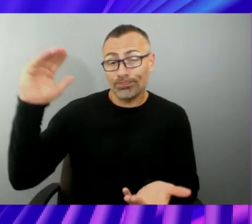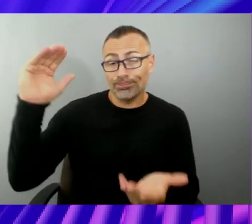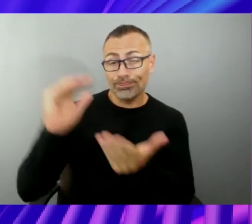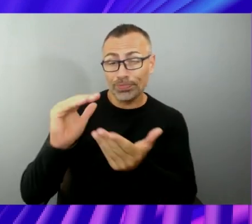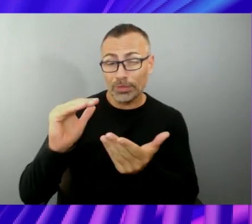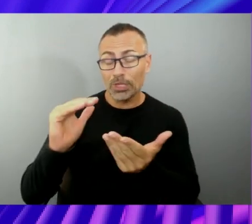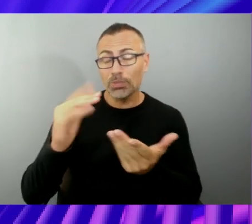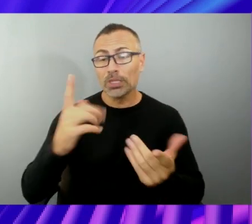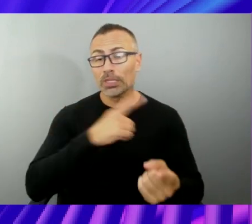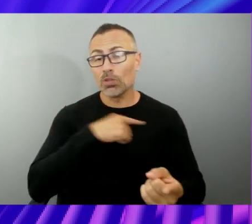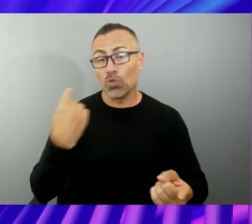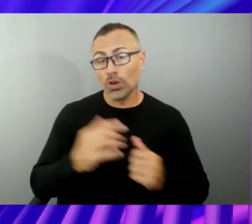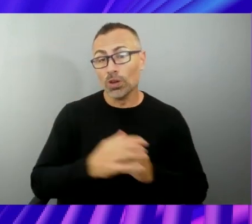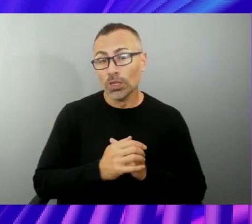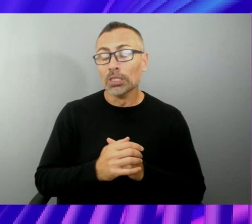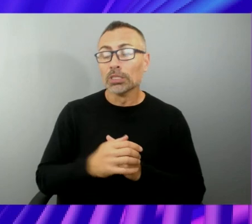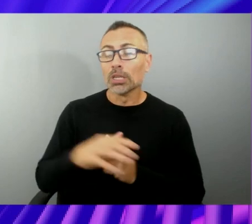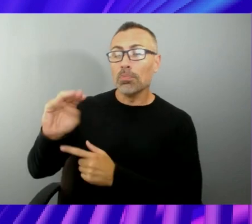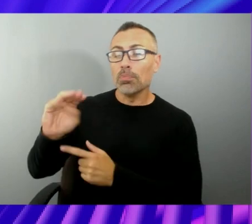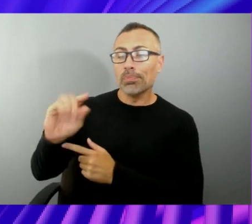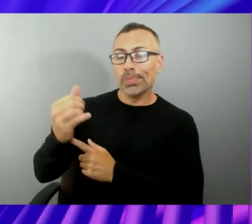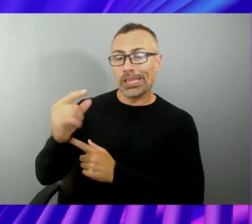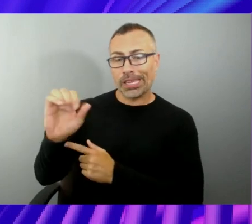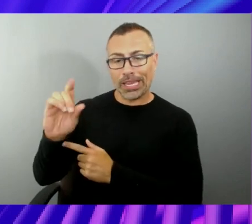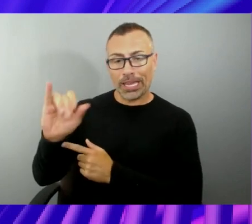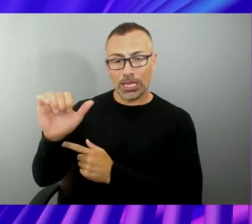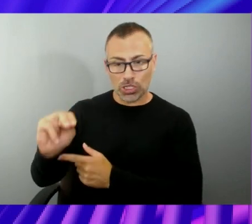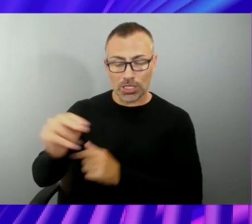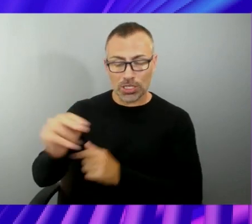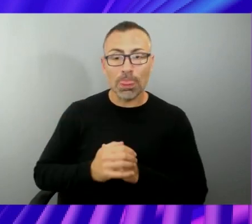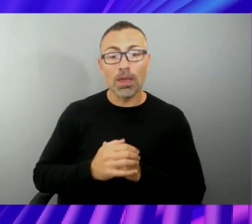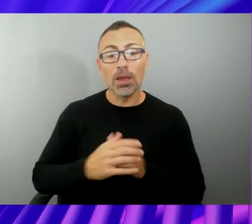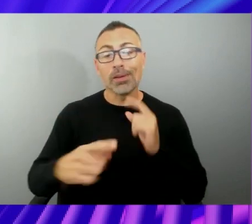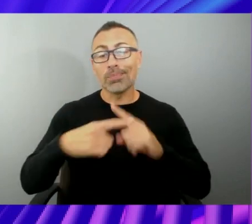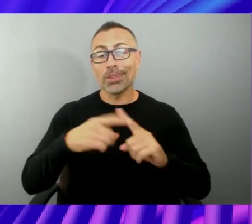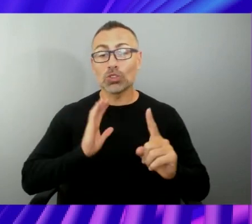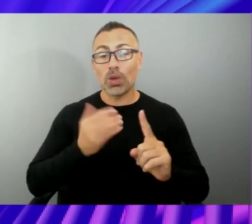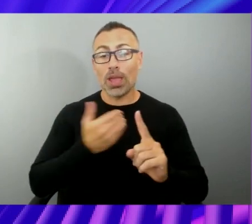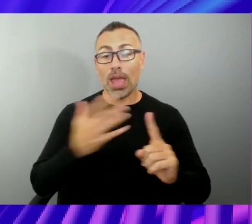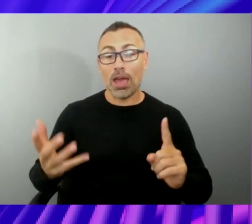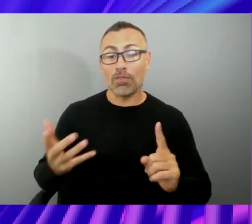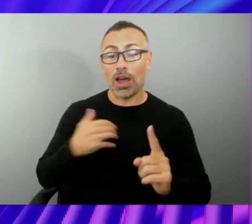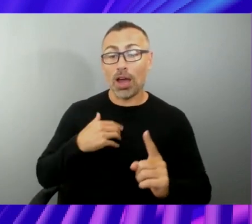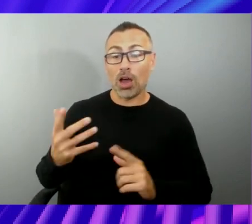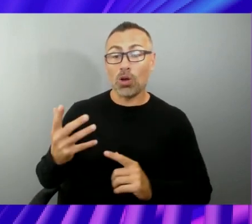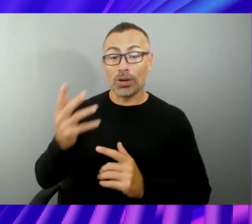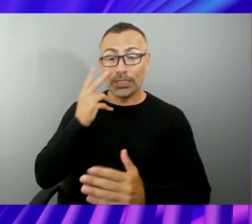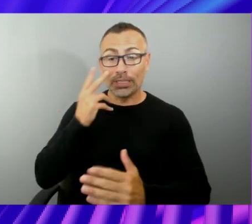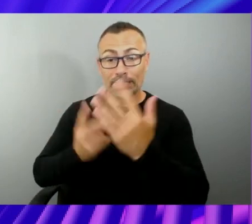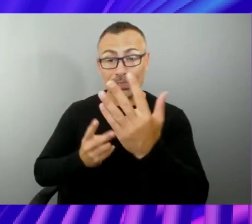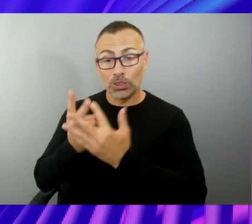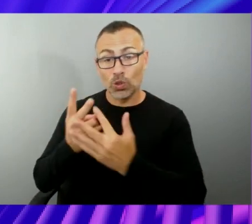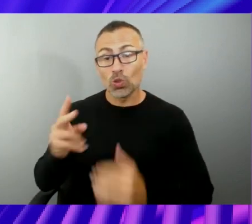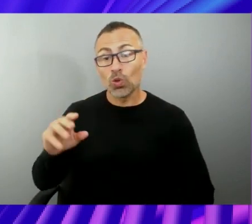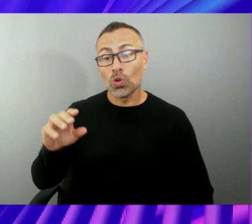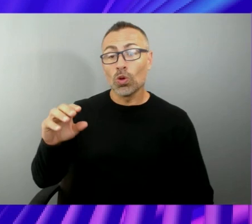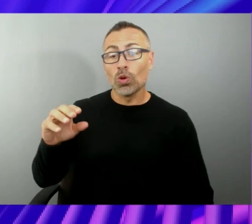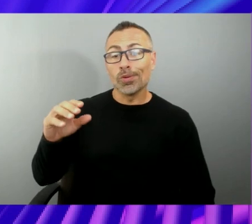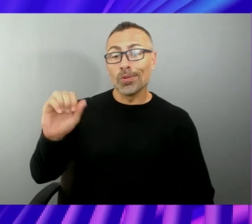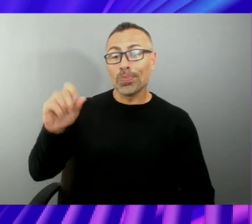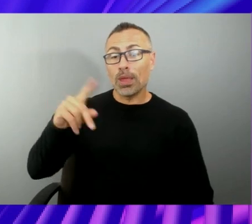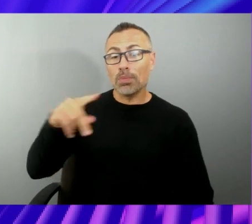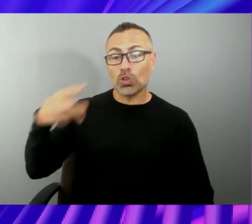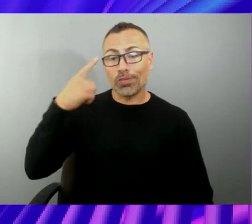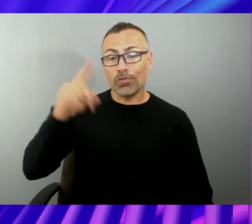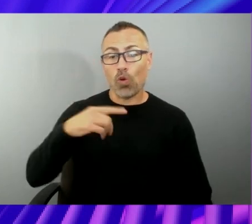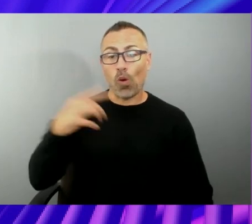we also have our safe room episode that we had with for revoking exposed IAM credentials